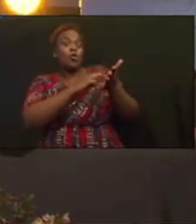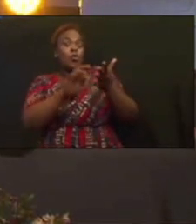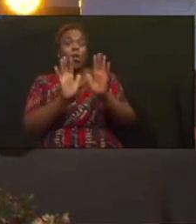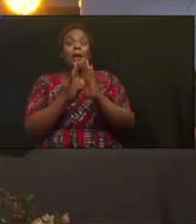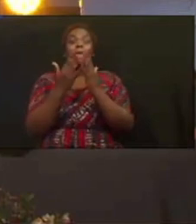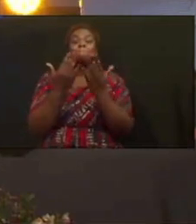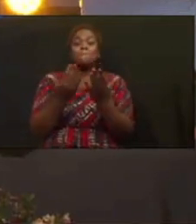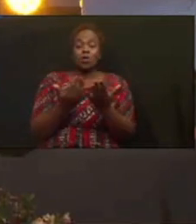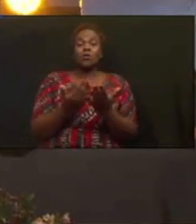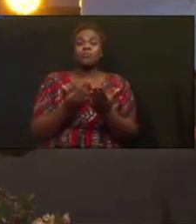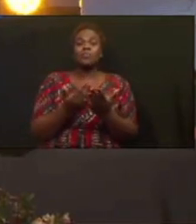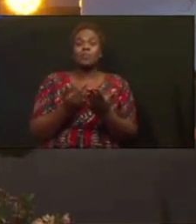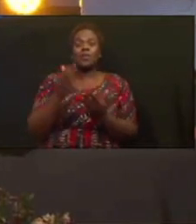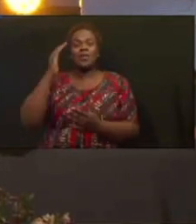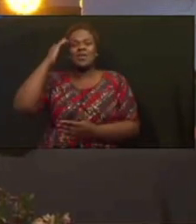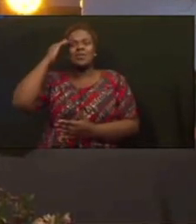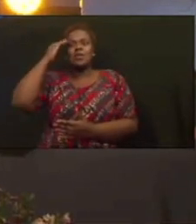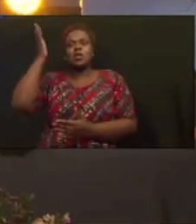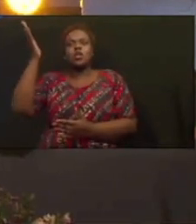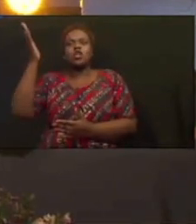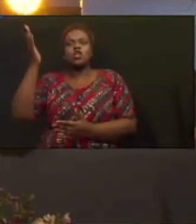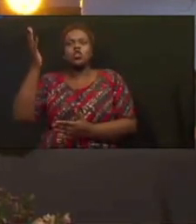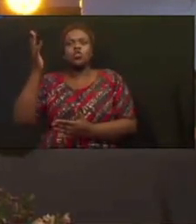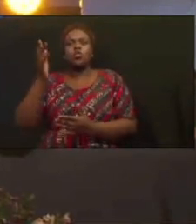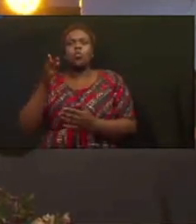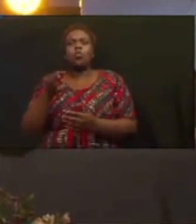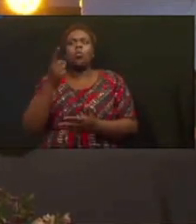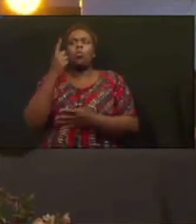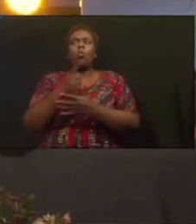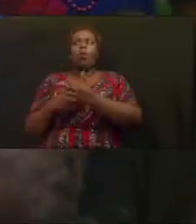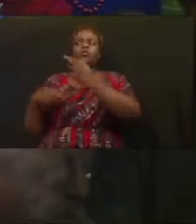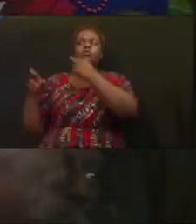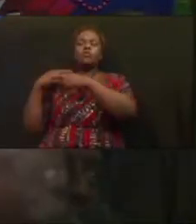be with the Lord, we must immortalize their impact.